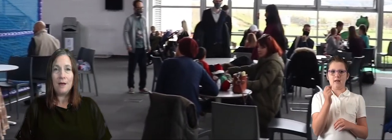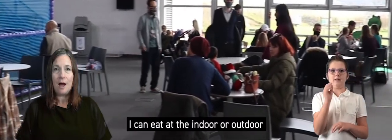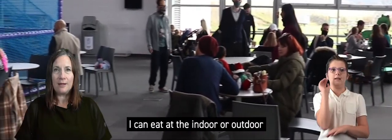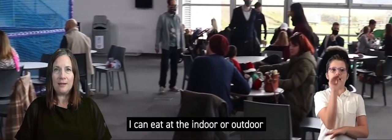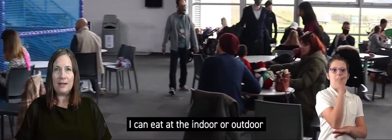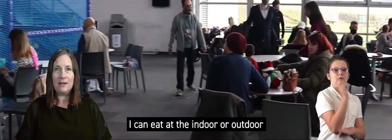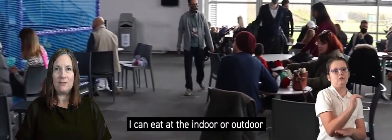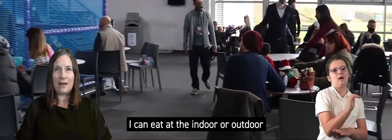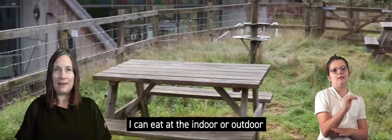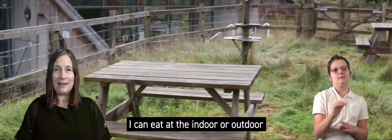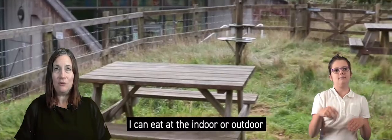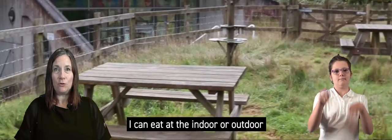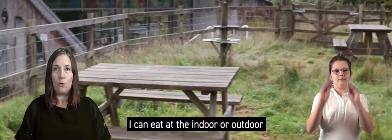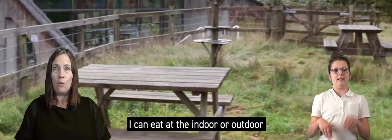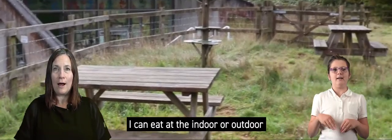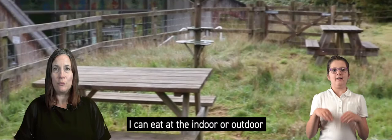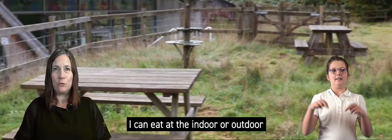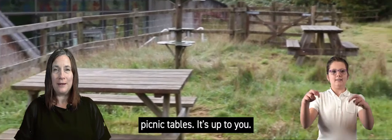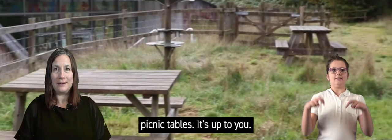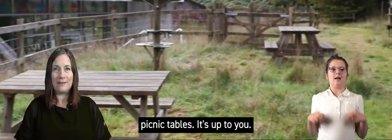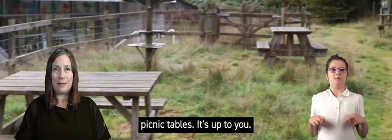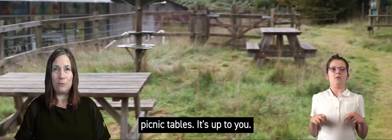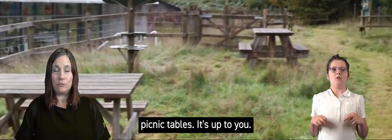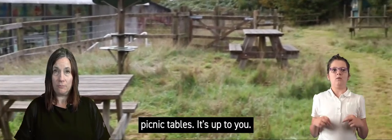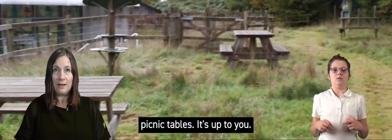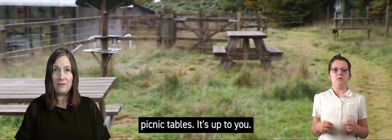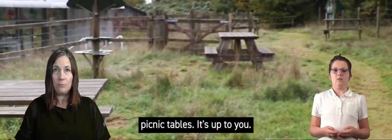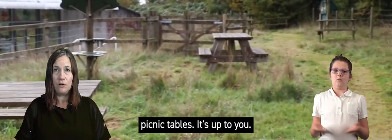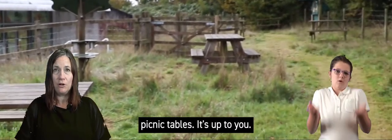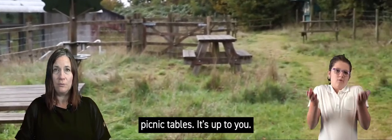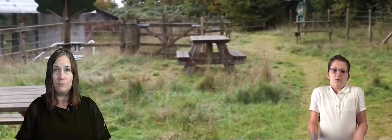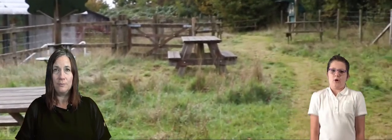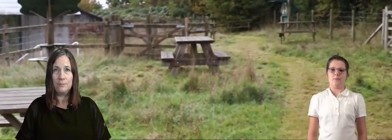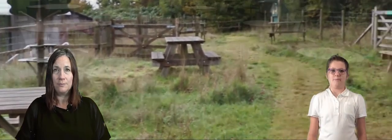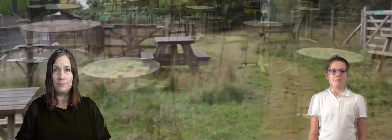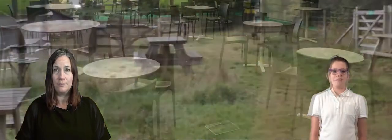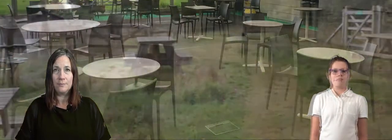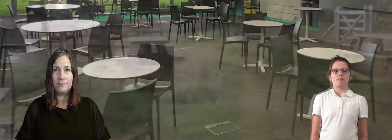I can eat at the indoor or outdoor picnic tables. It's up to you.